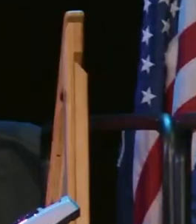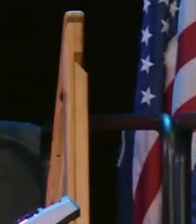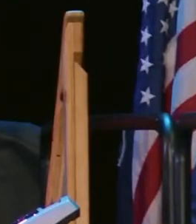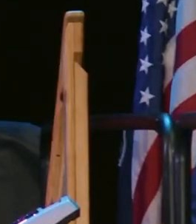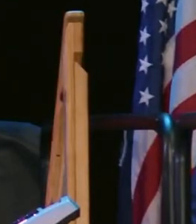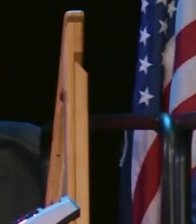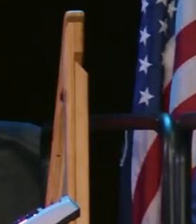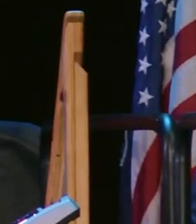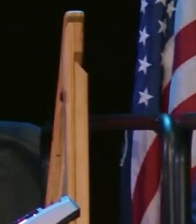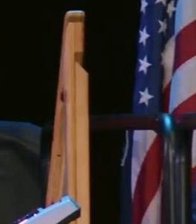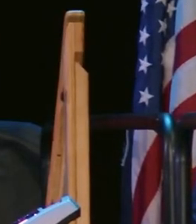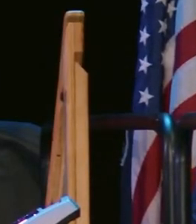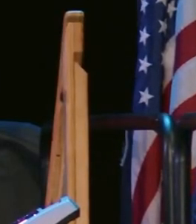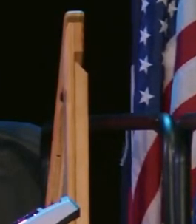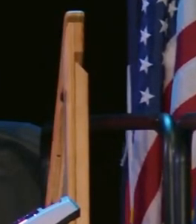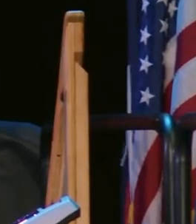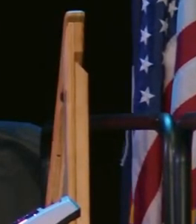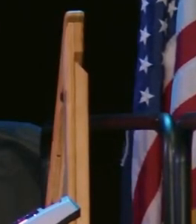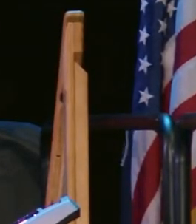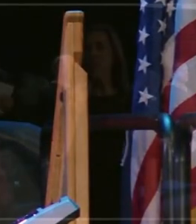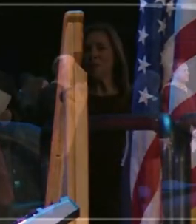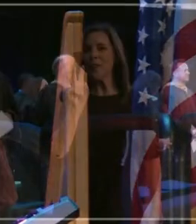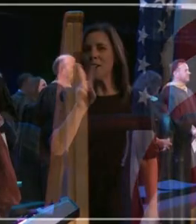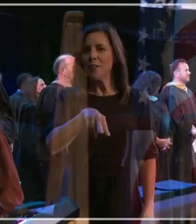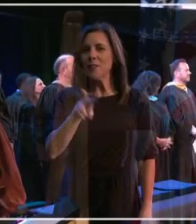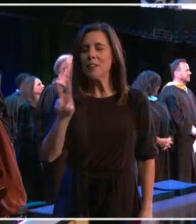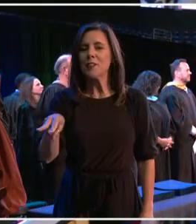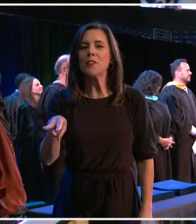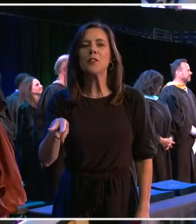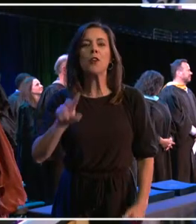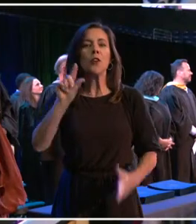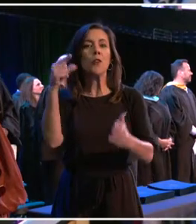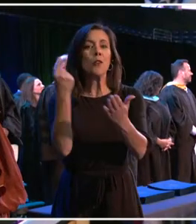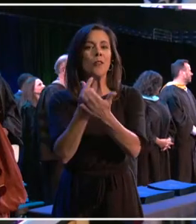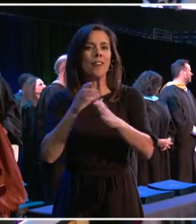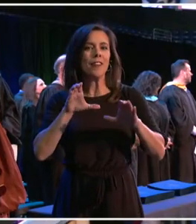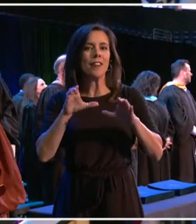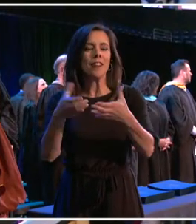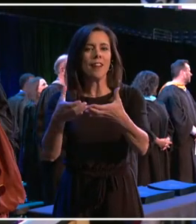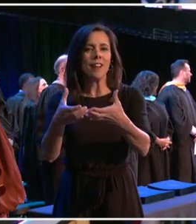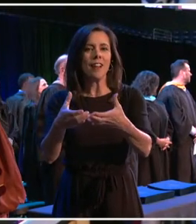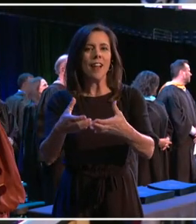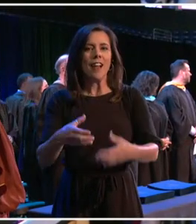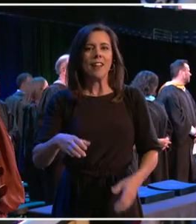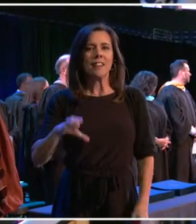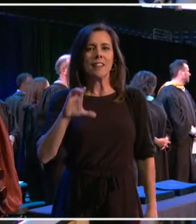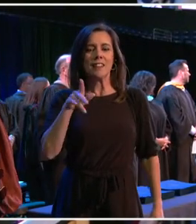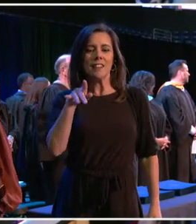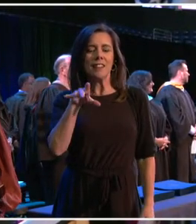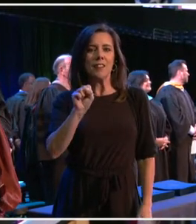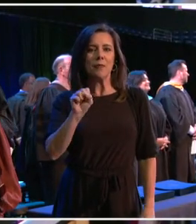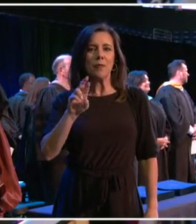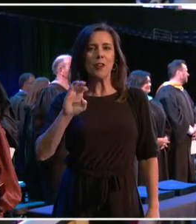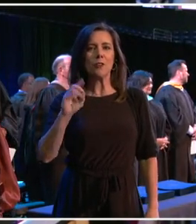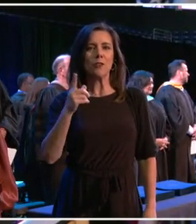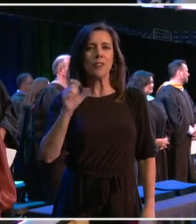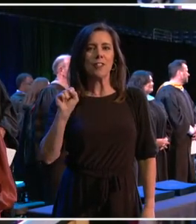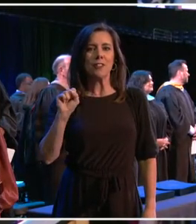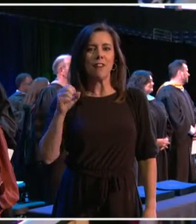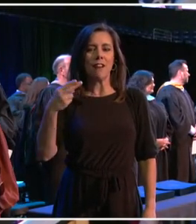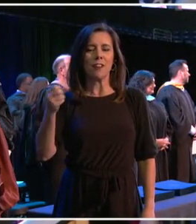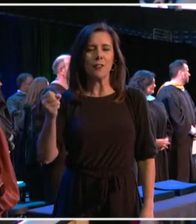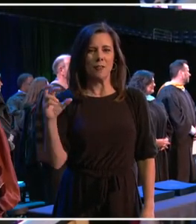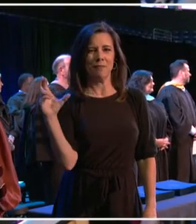Welcome to our celebration of our 2022 graduating class of Cypress Ridge High School.